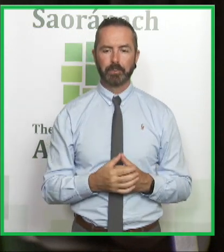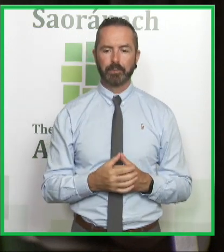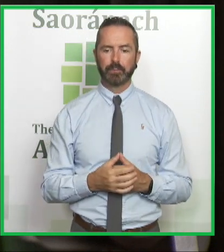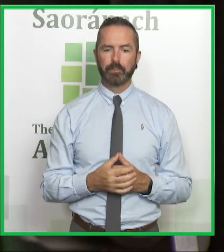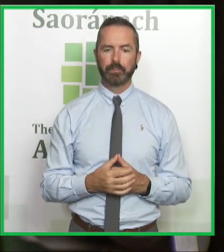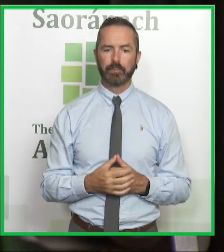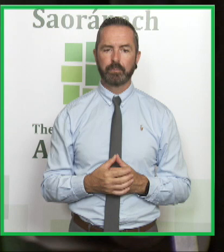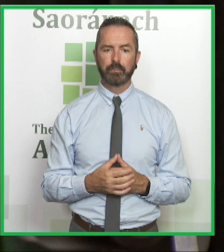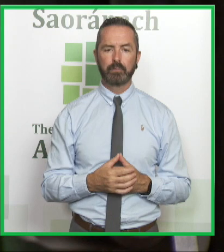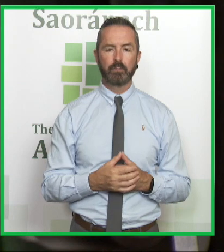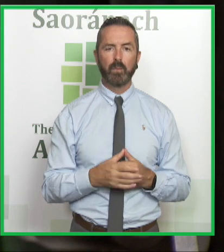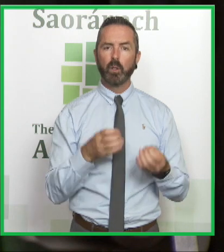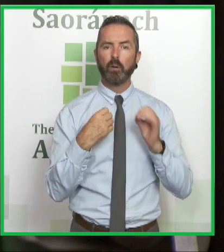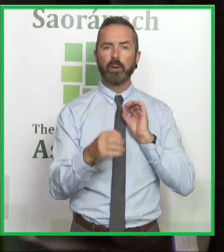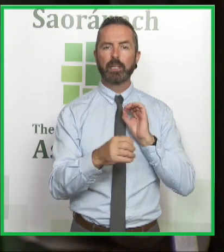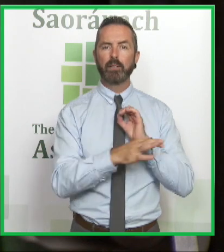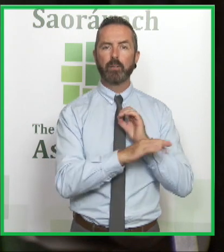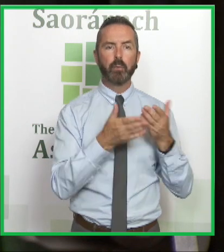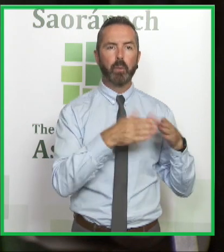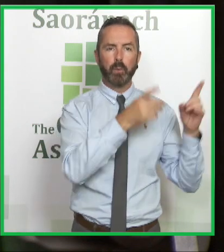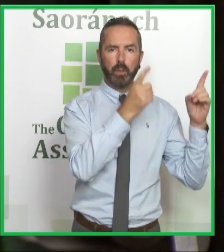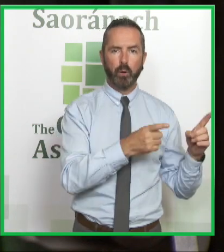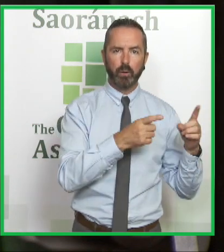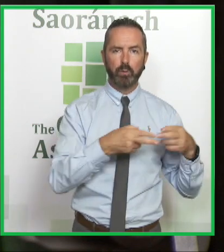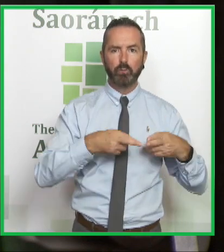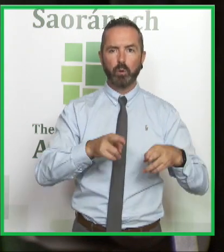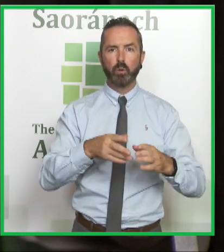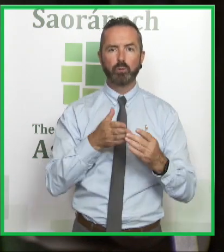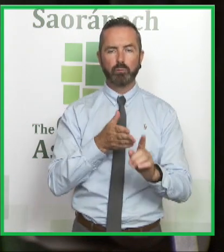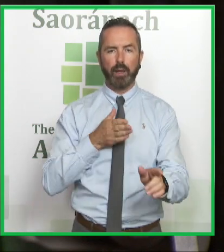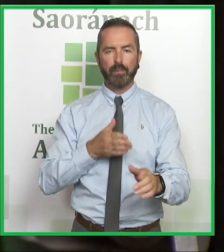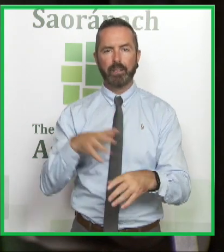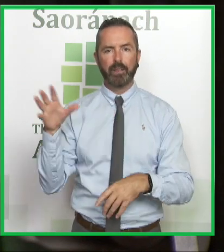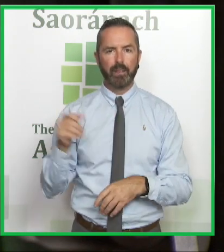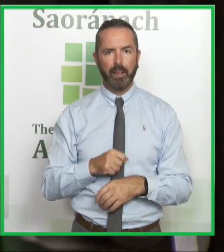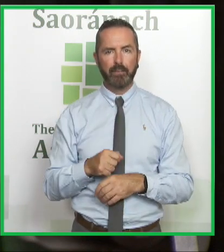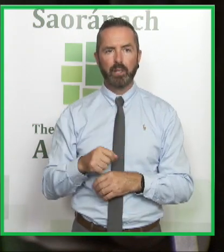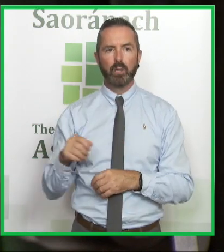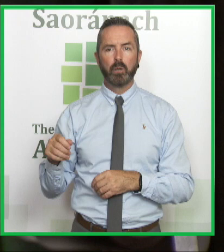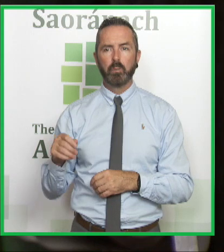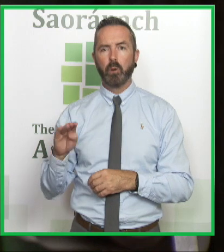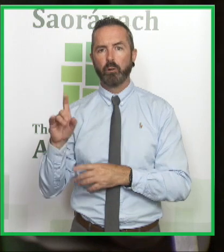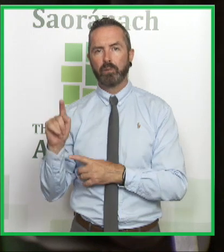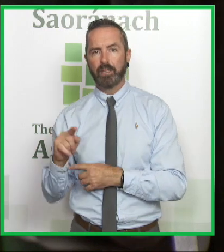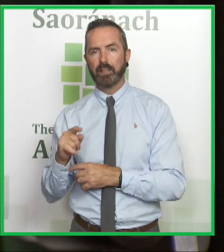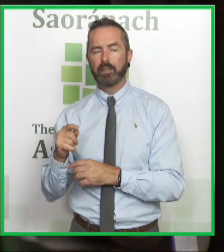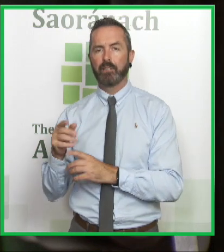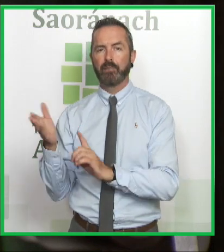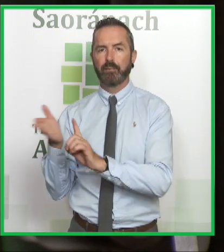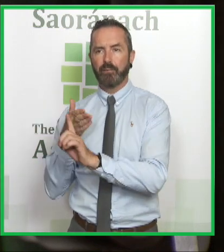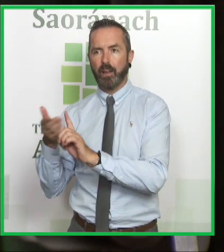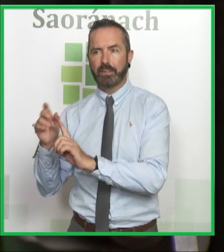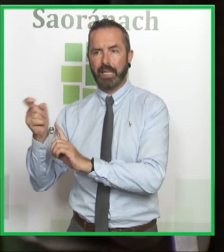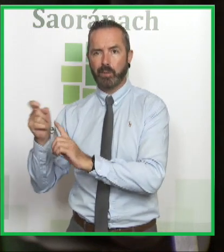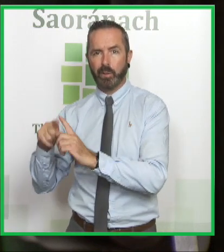These offences range from public order, road traffic, theft, burglary, violent sexual and non-sexual offending, up to including